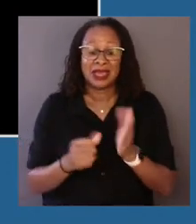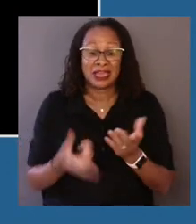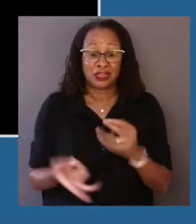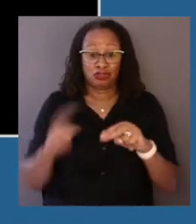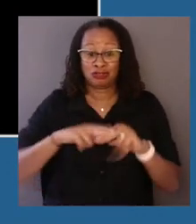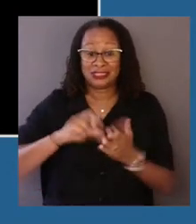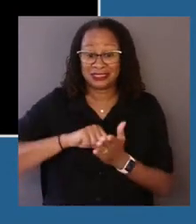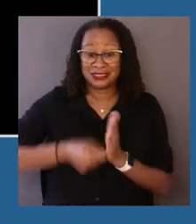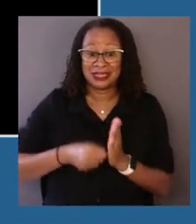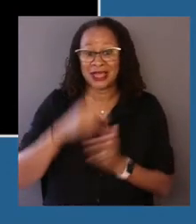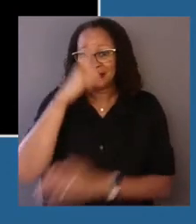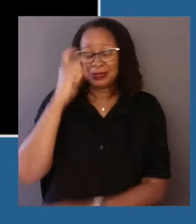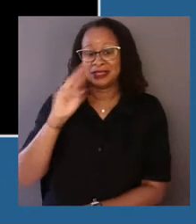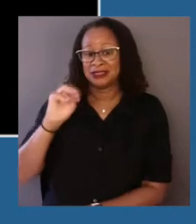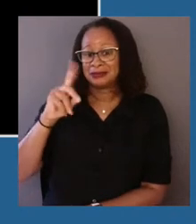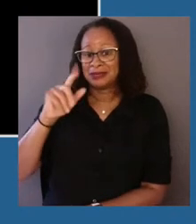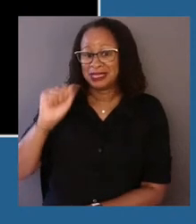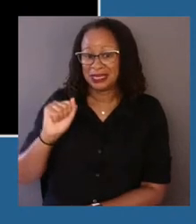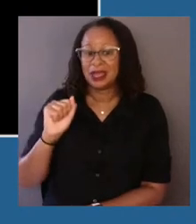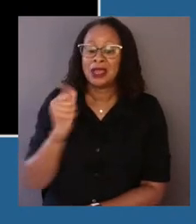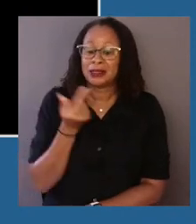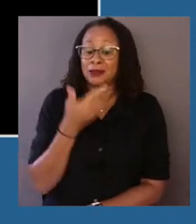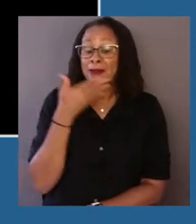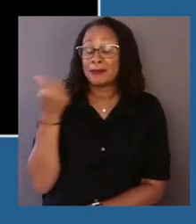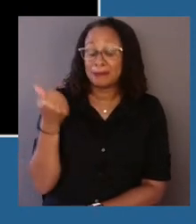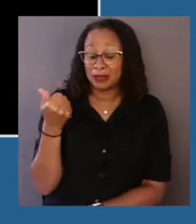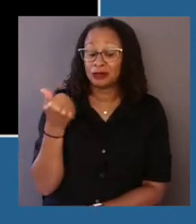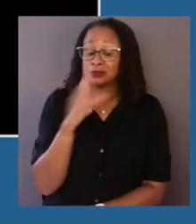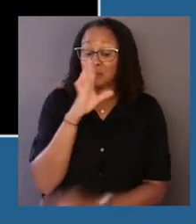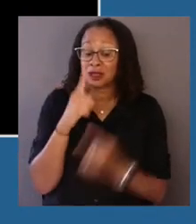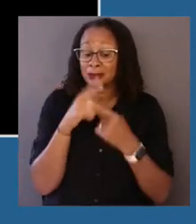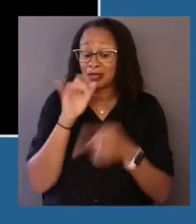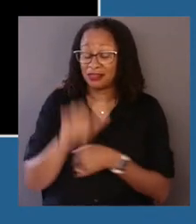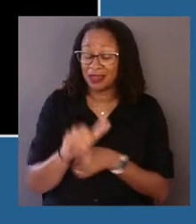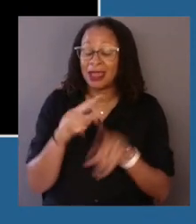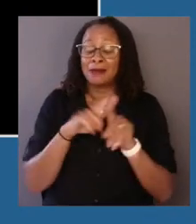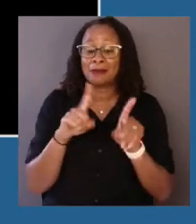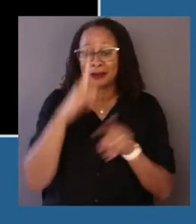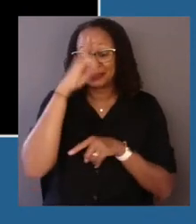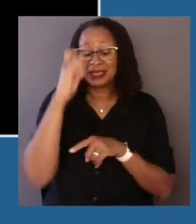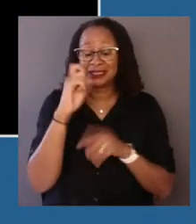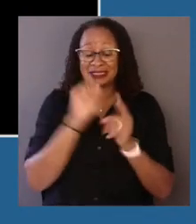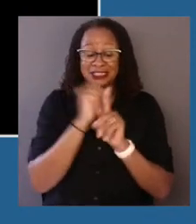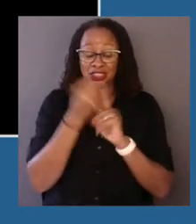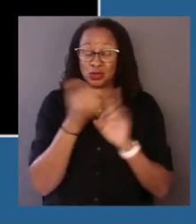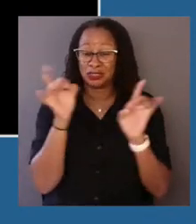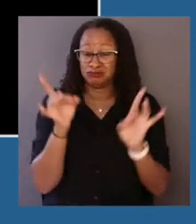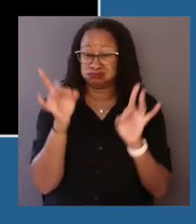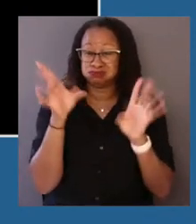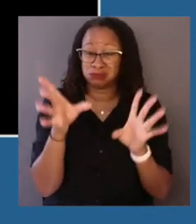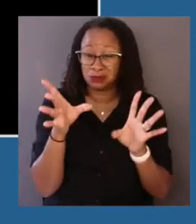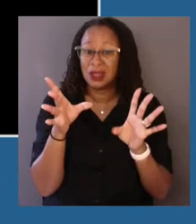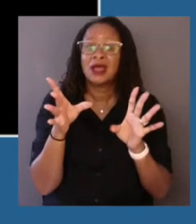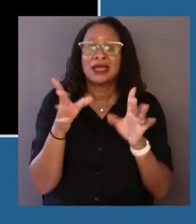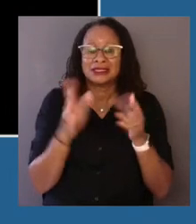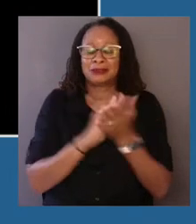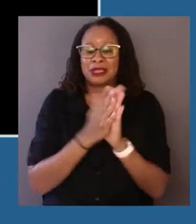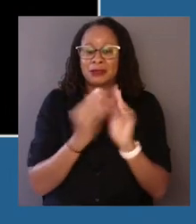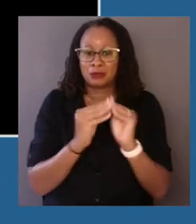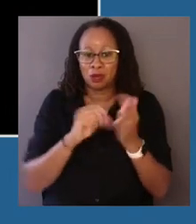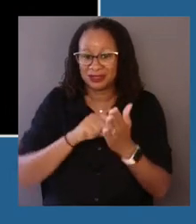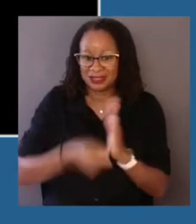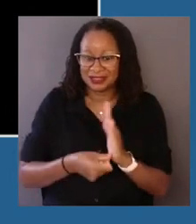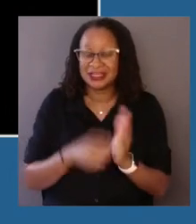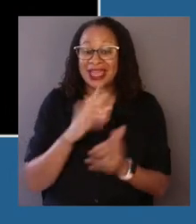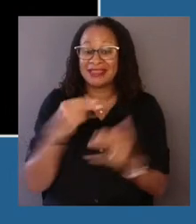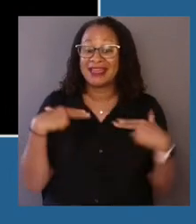are getting slightly better about covering the climate crisis, but because the crisis is intensifying and its health impacts are, of course,